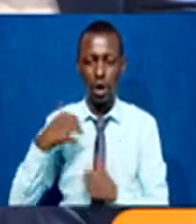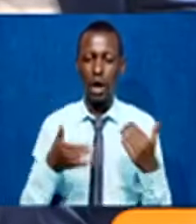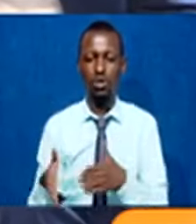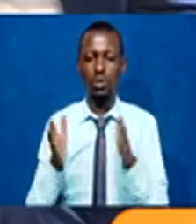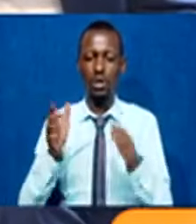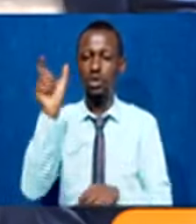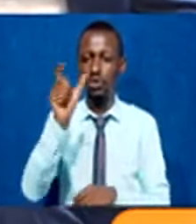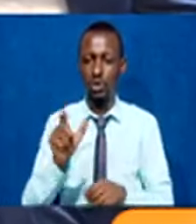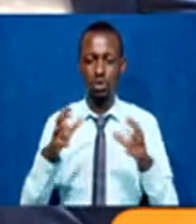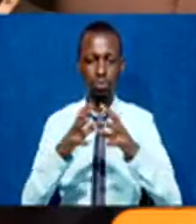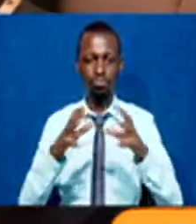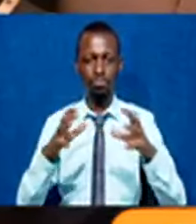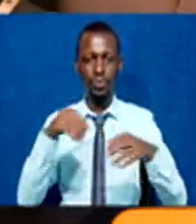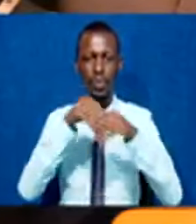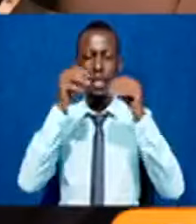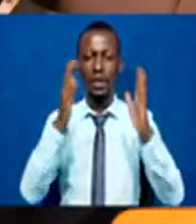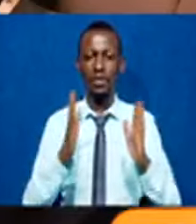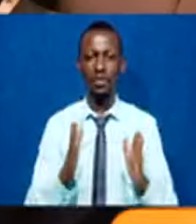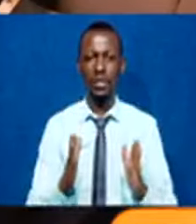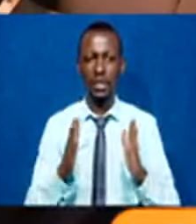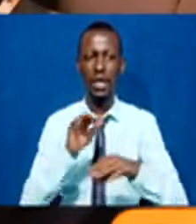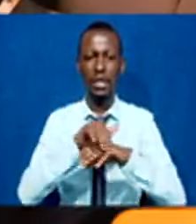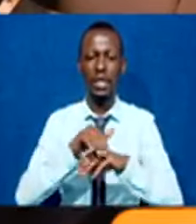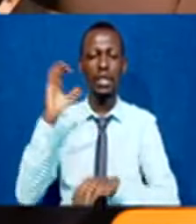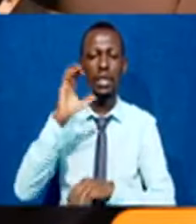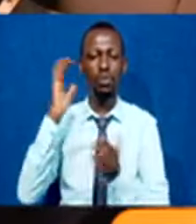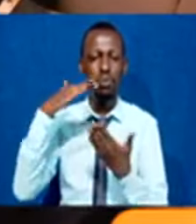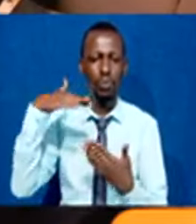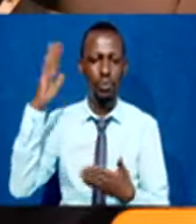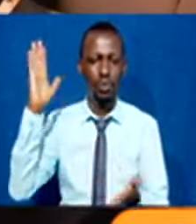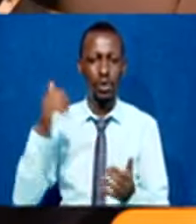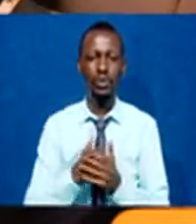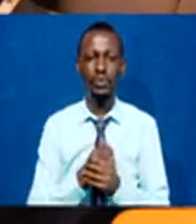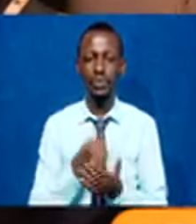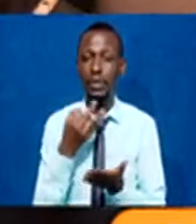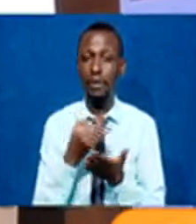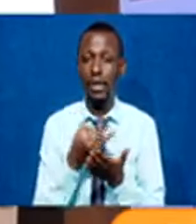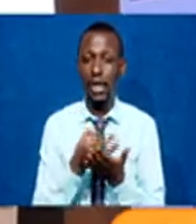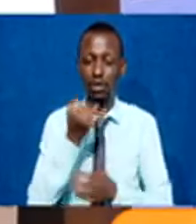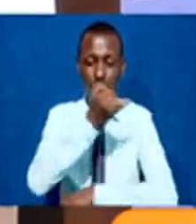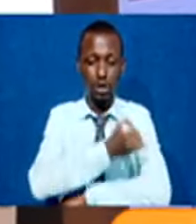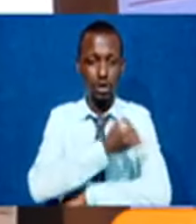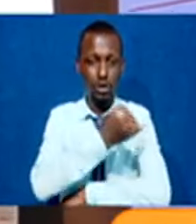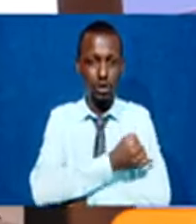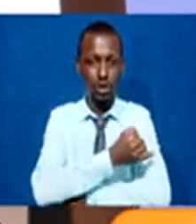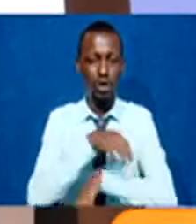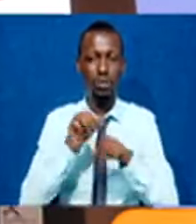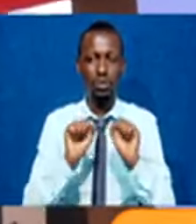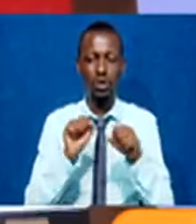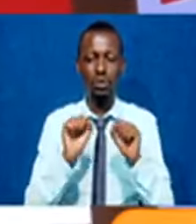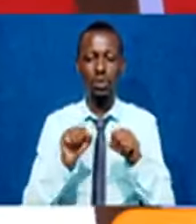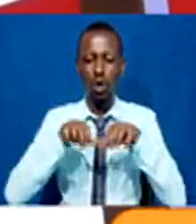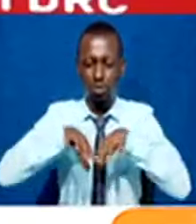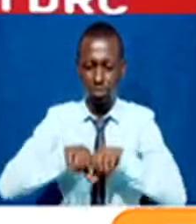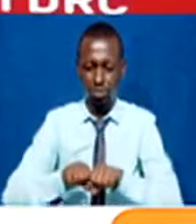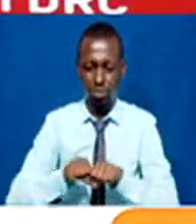regional expansion for investors eyeing extra customers. It is for this reason that financial institutions are now racing for a piece of the